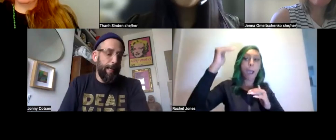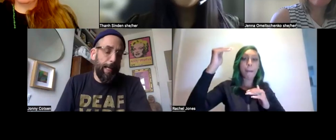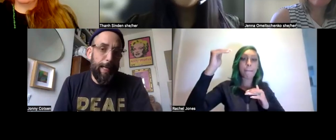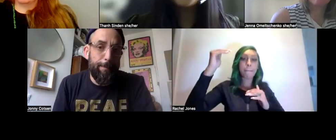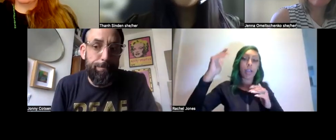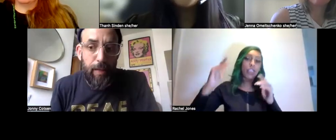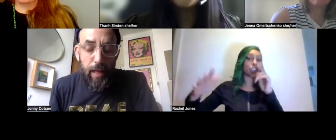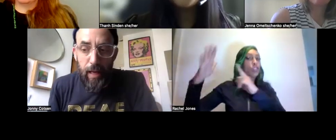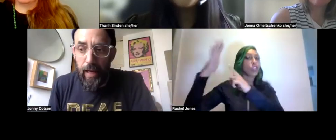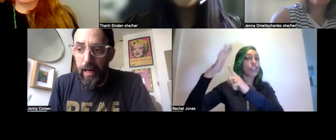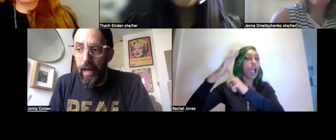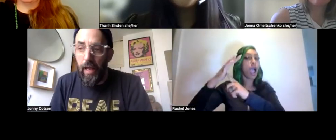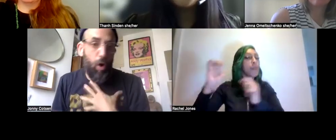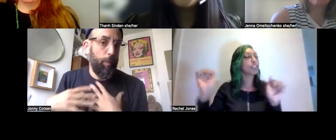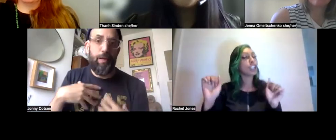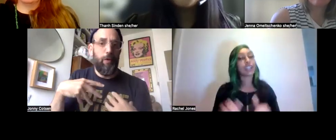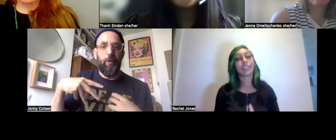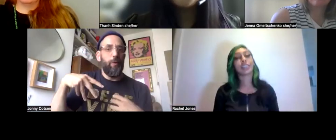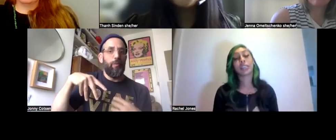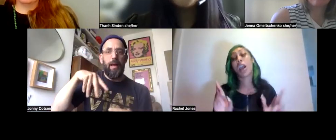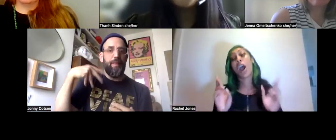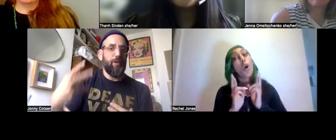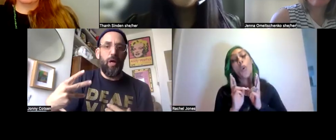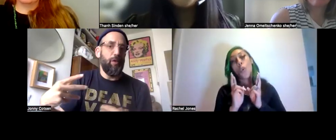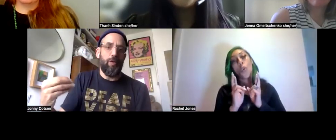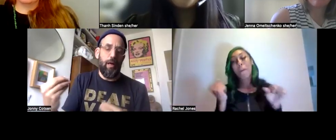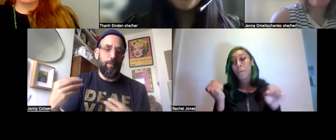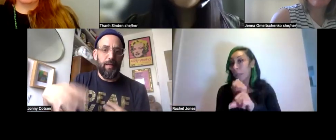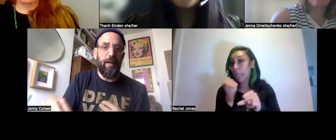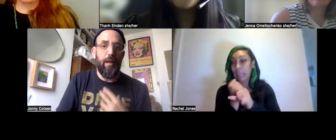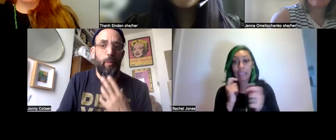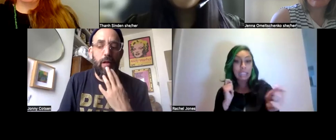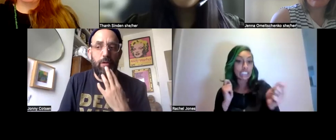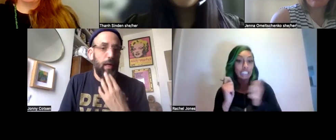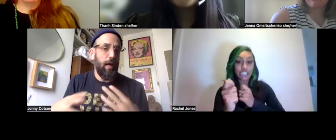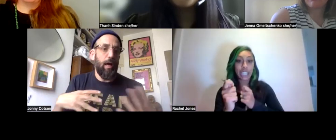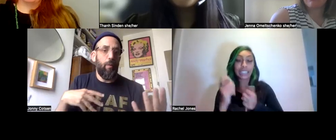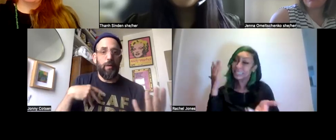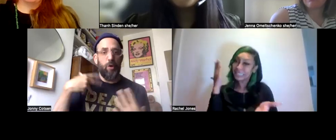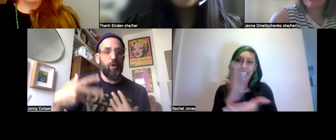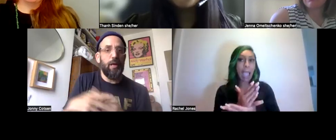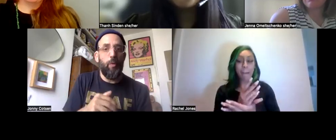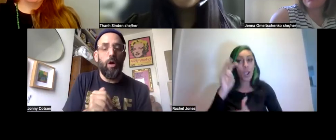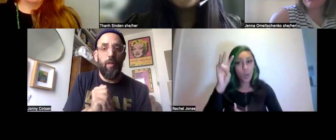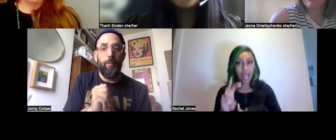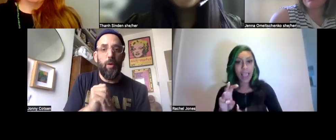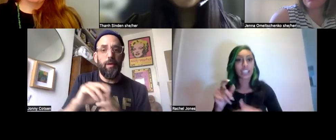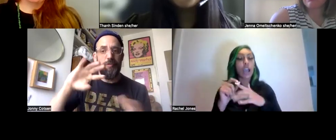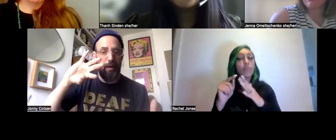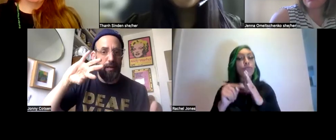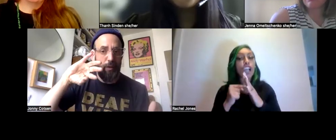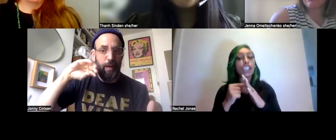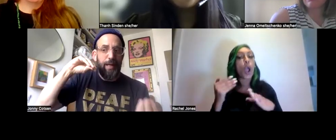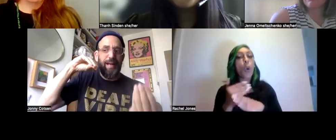top. I hope to make that change, particularly in Wales. The project I'm working on at the